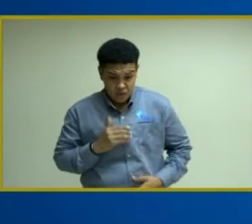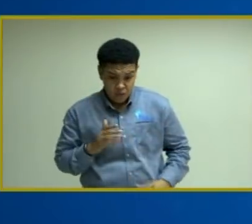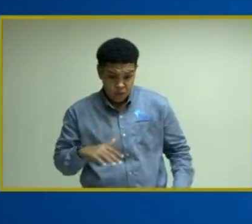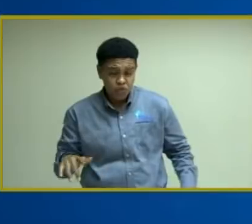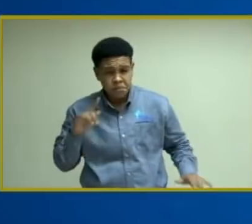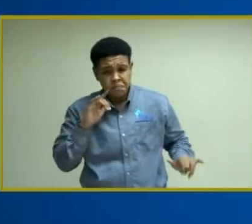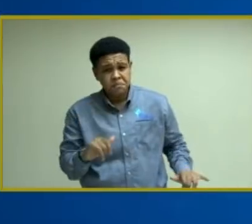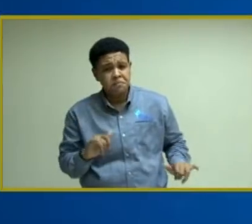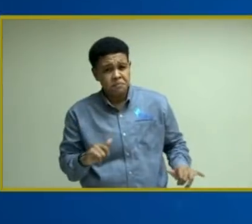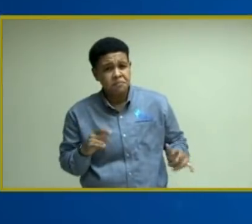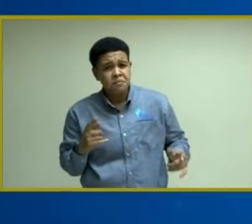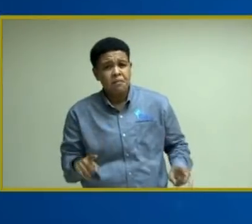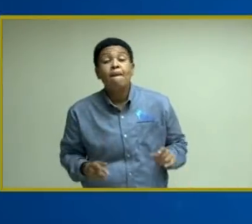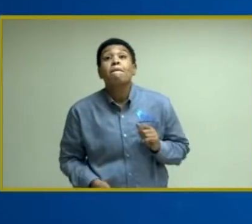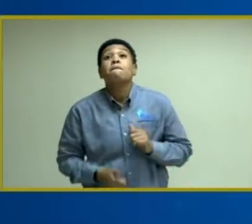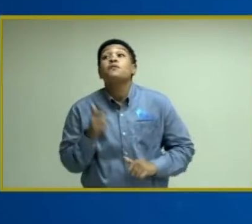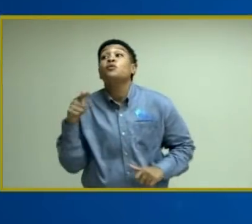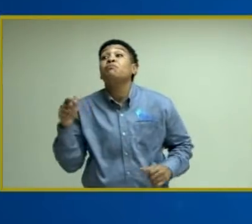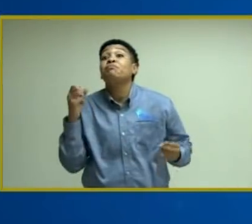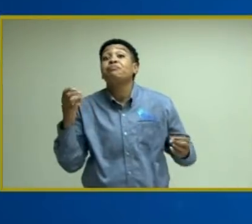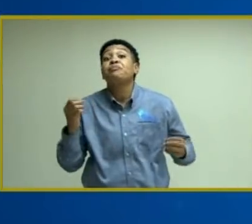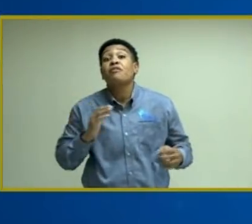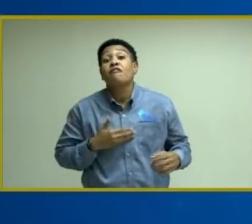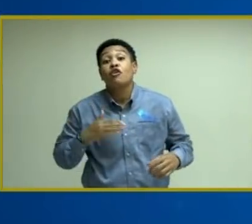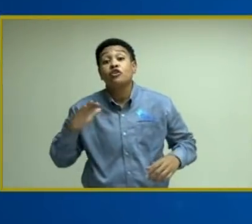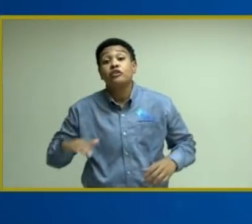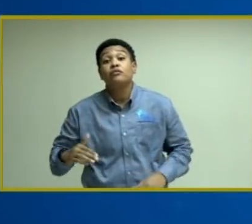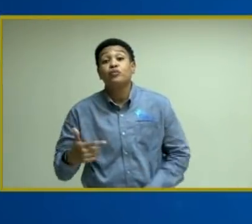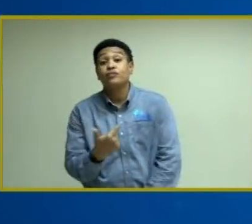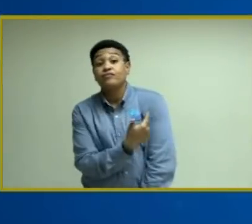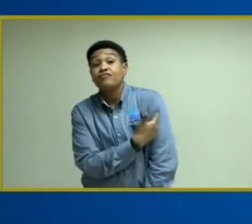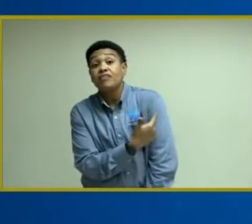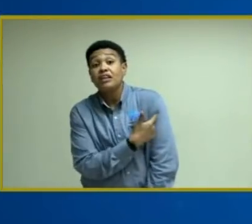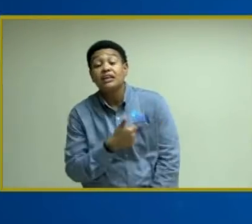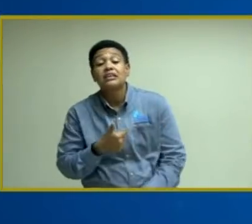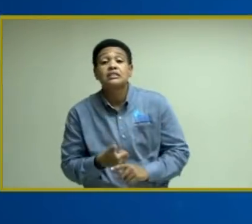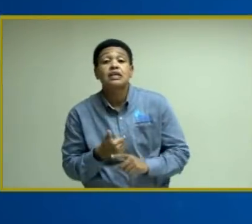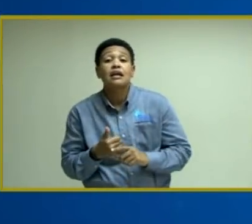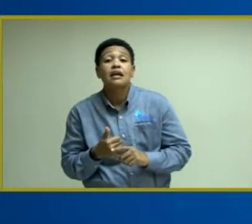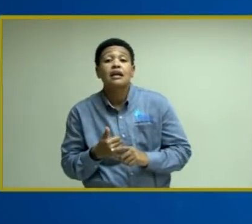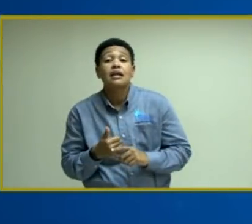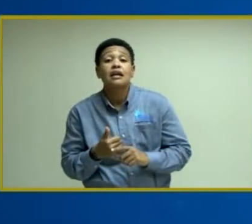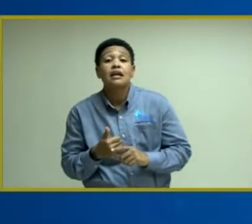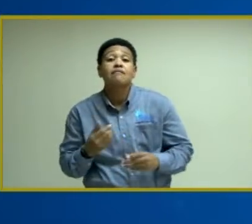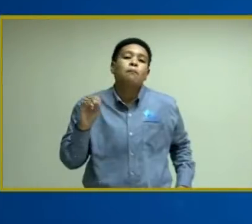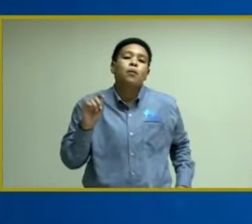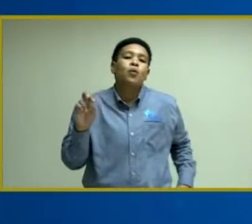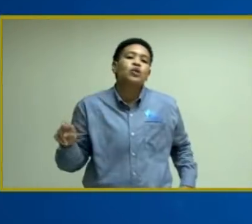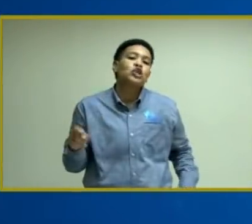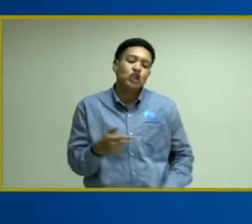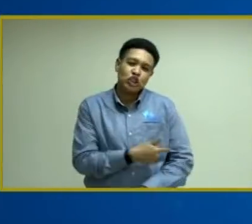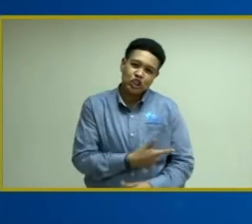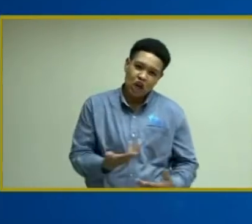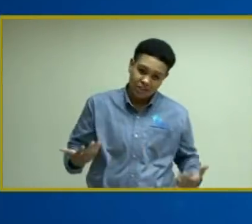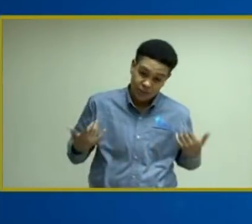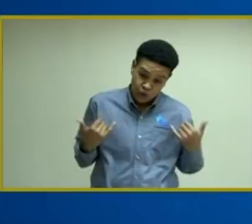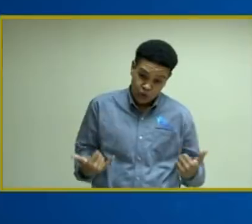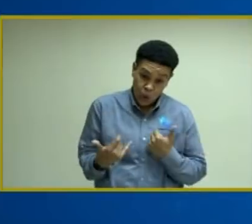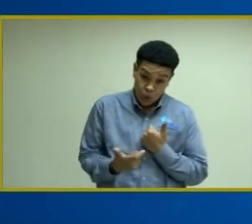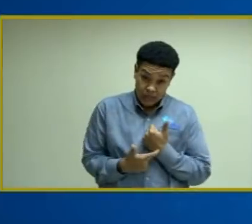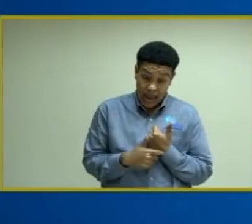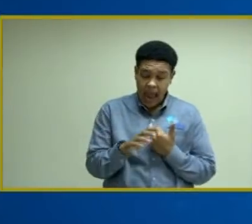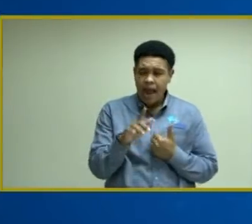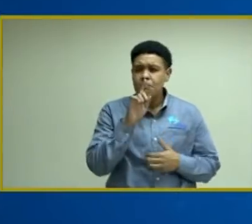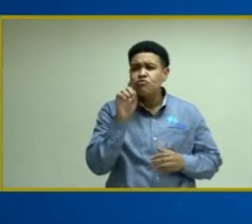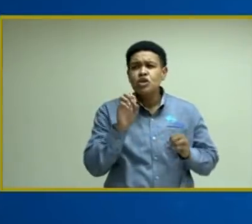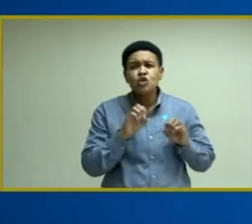children. Many of our childhood vaccines are given boosters. Now, at this time, there